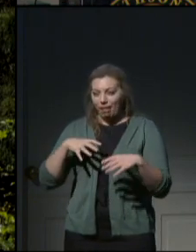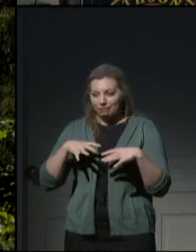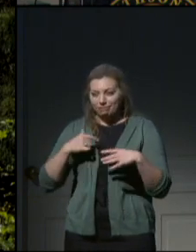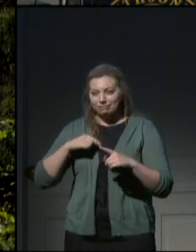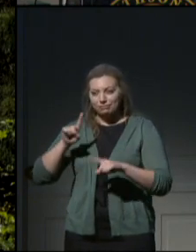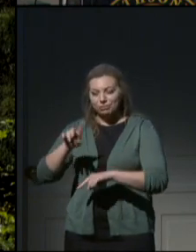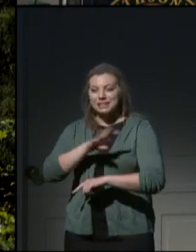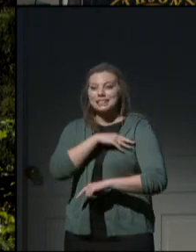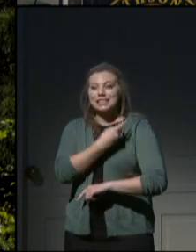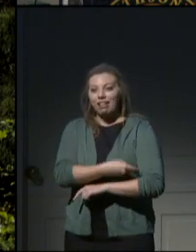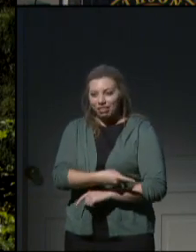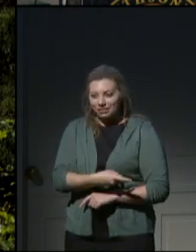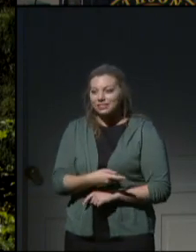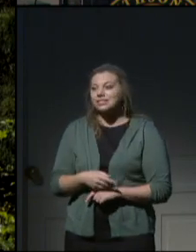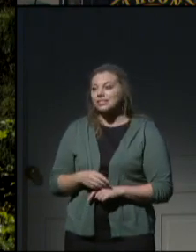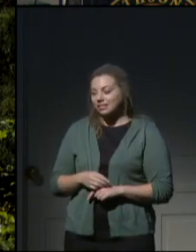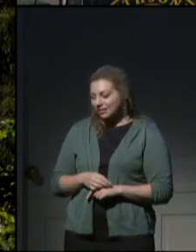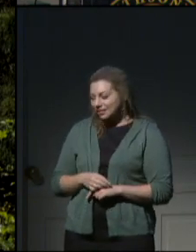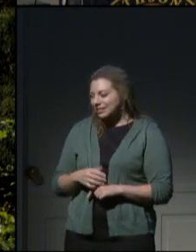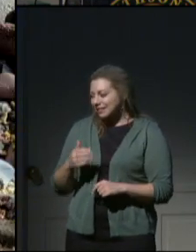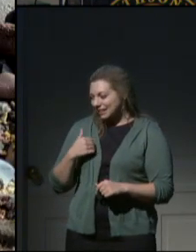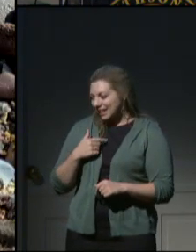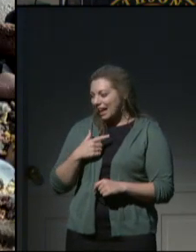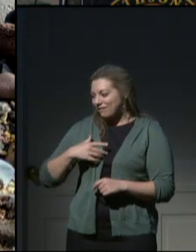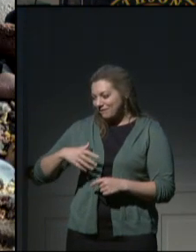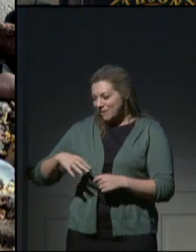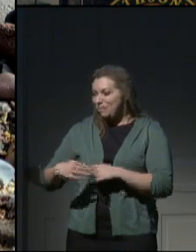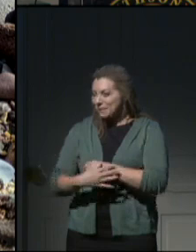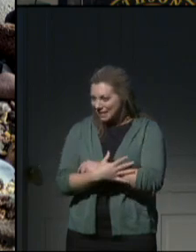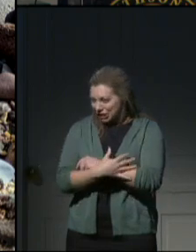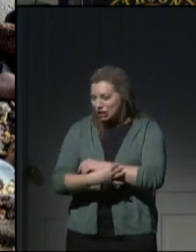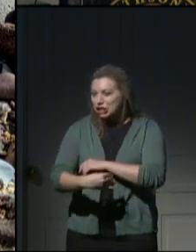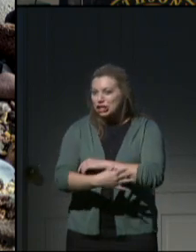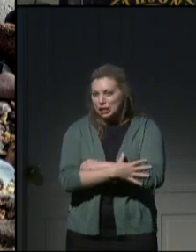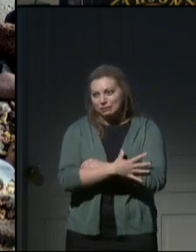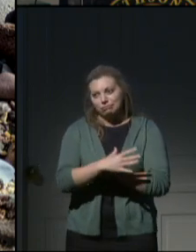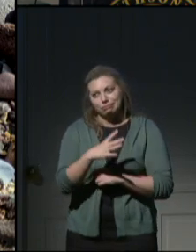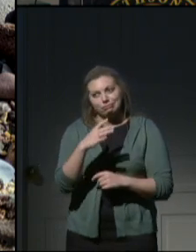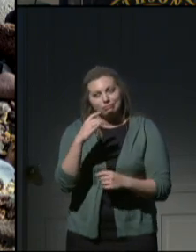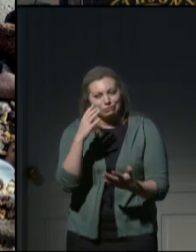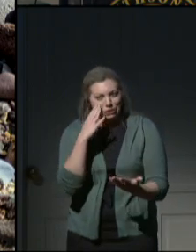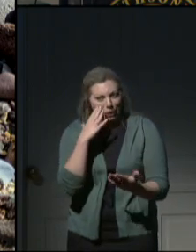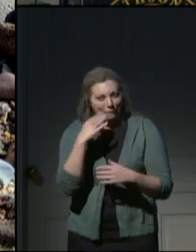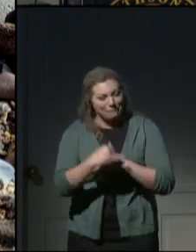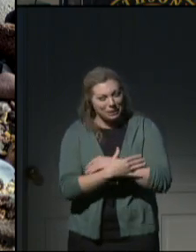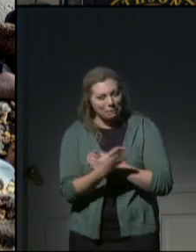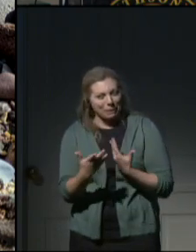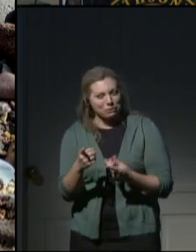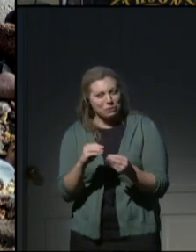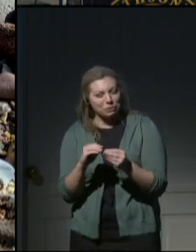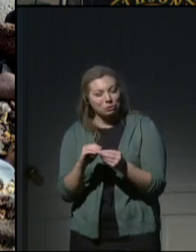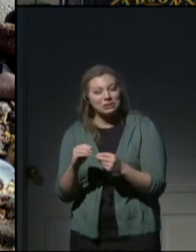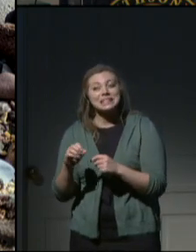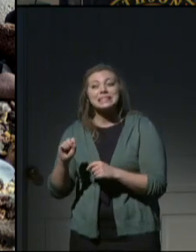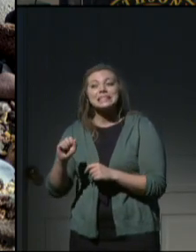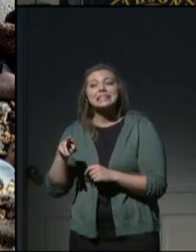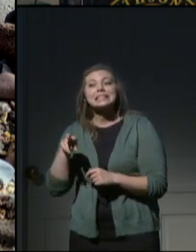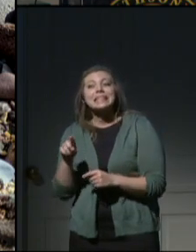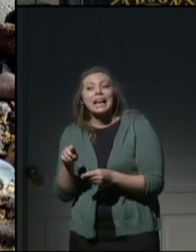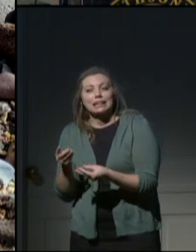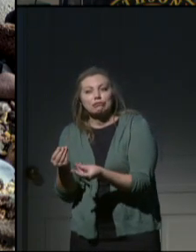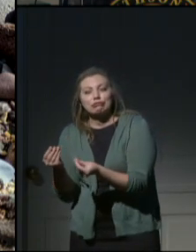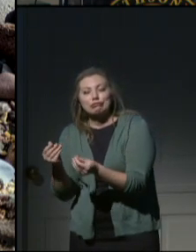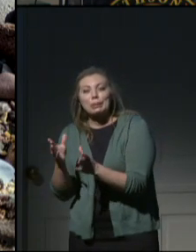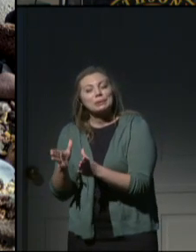to Scotland, and there was this beach, which if it comes to beaches and you are more of a sand person, it might not be